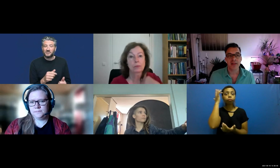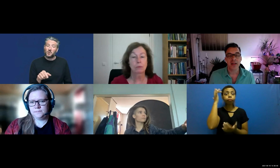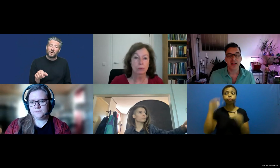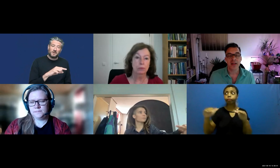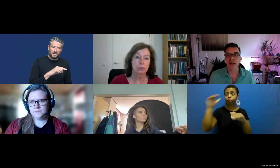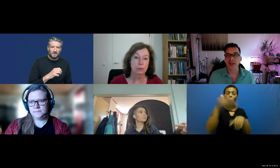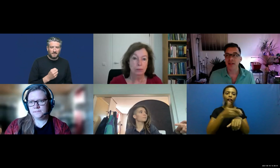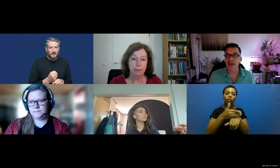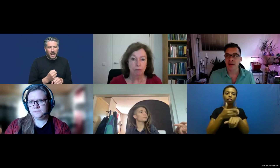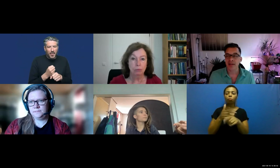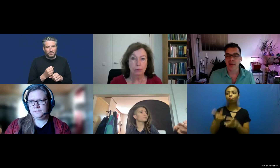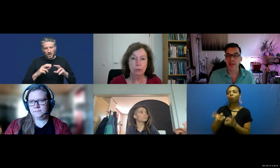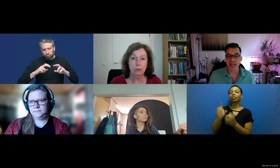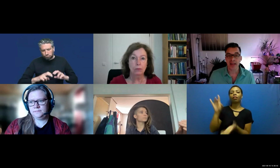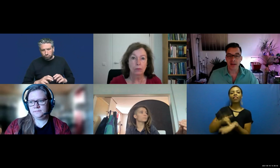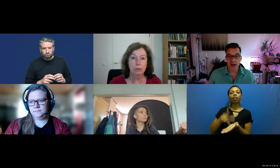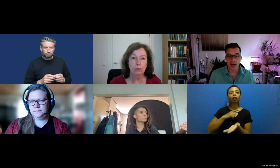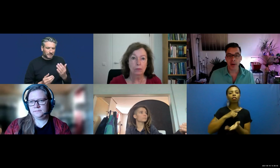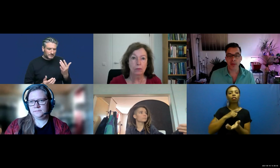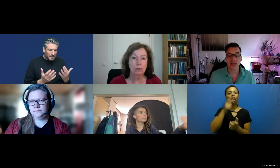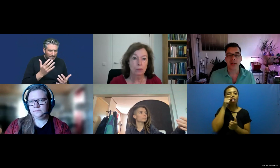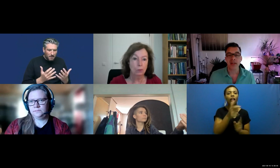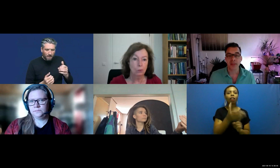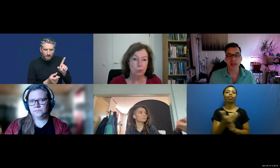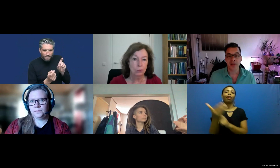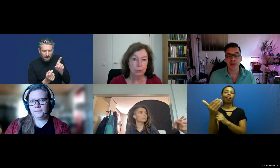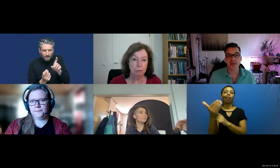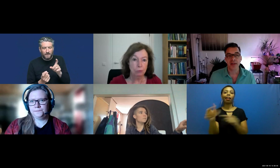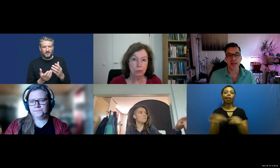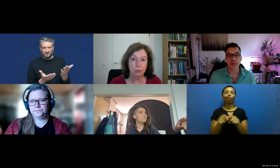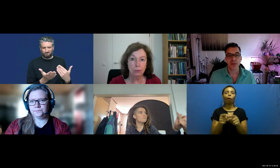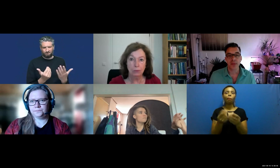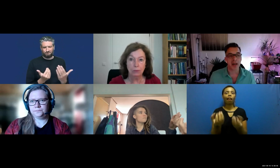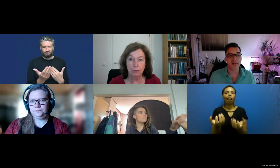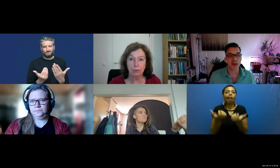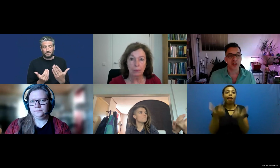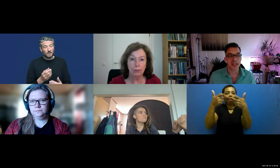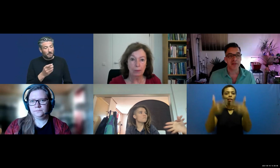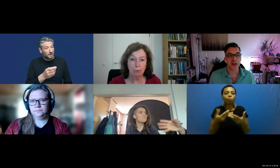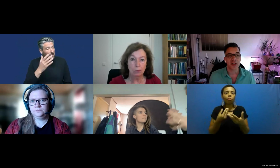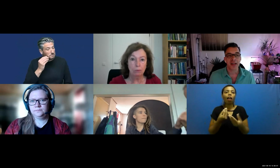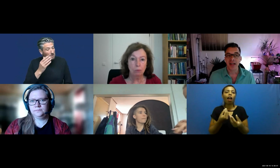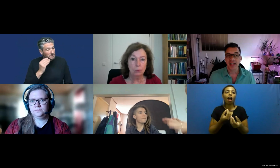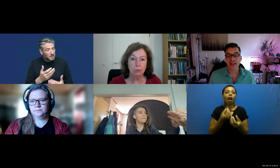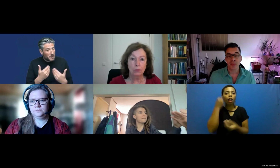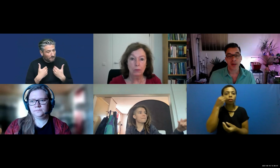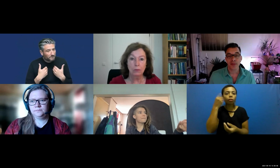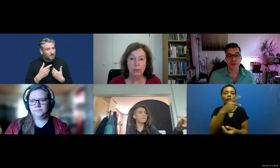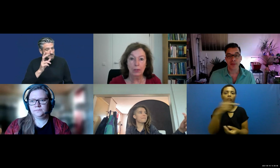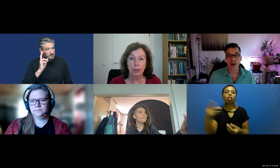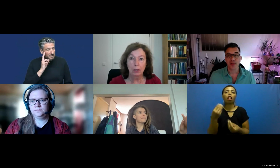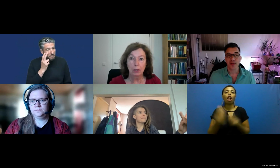in giving us some data about their experience of living with combined vision and hearing loss. It's